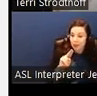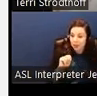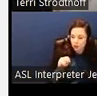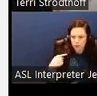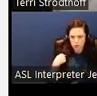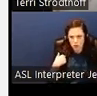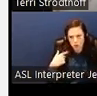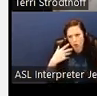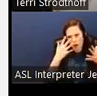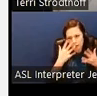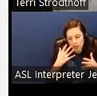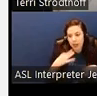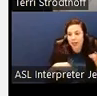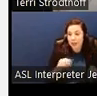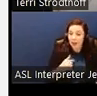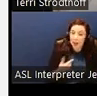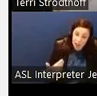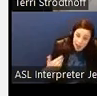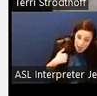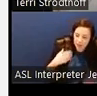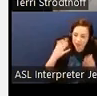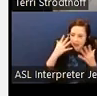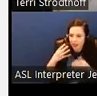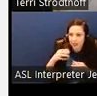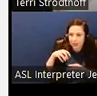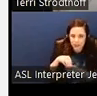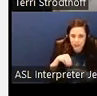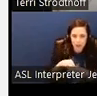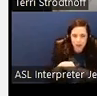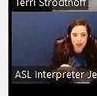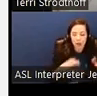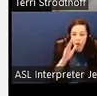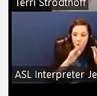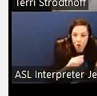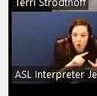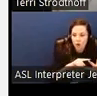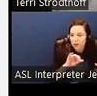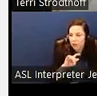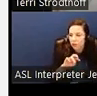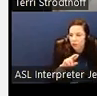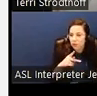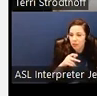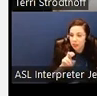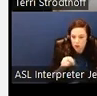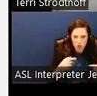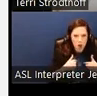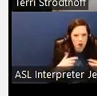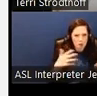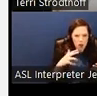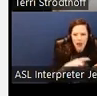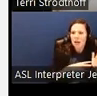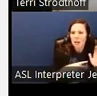than I have sadness inside of me. Interpretation, oh, I'm afraid, but only weak people are afraid.